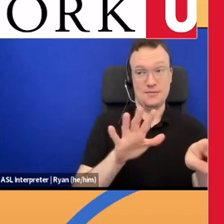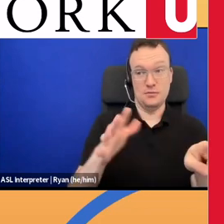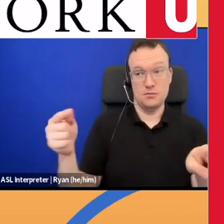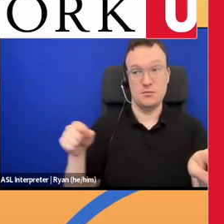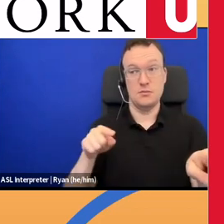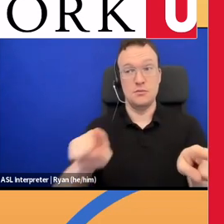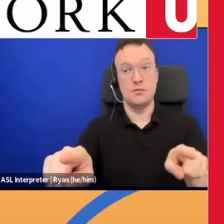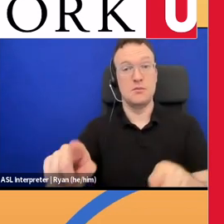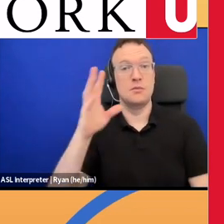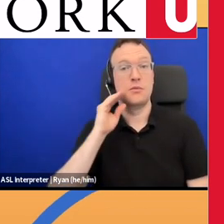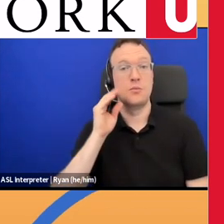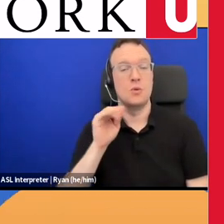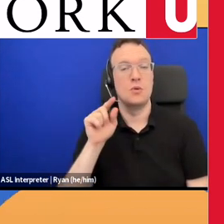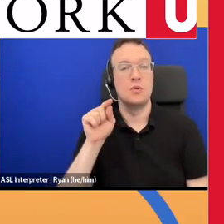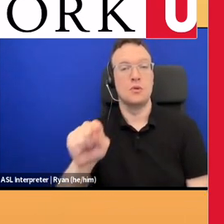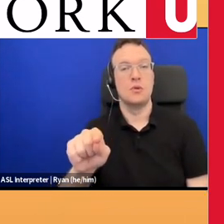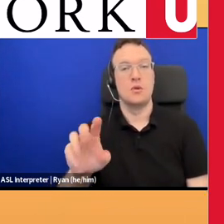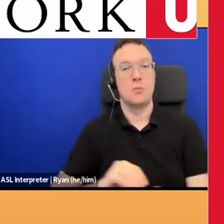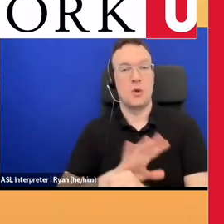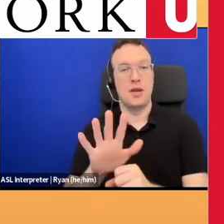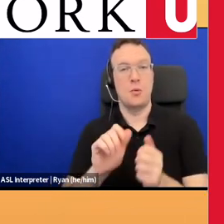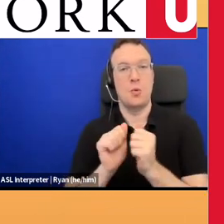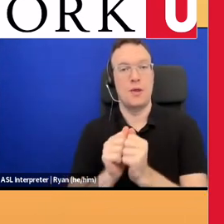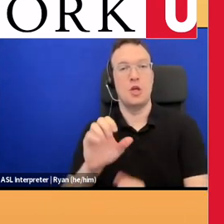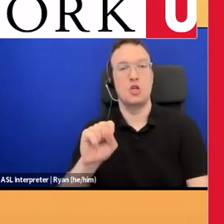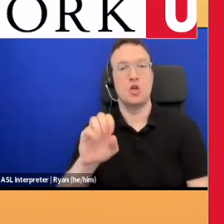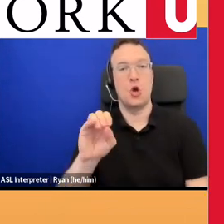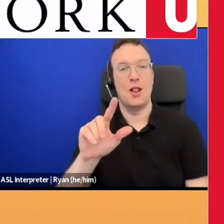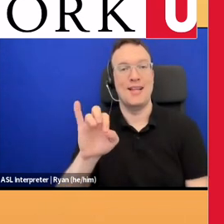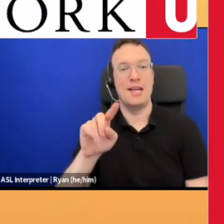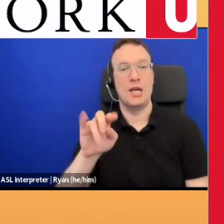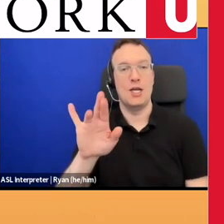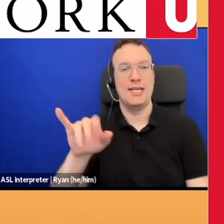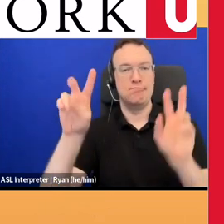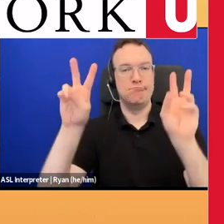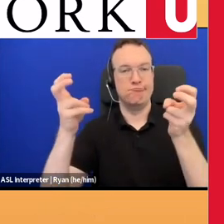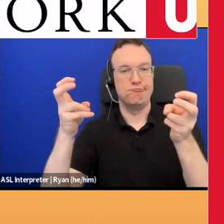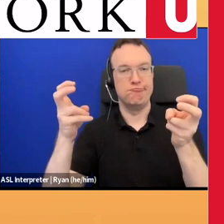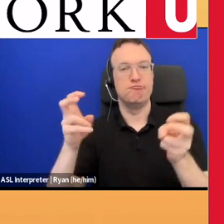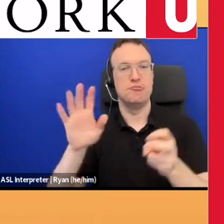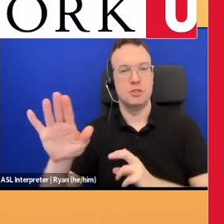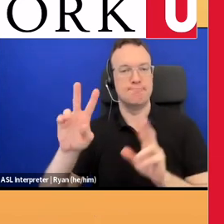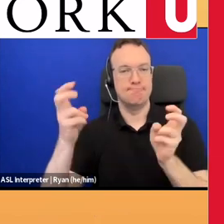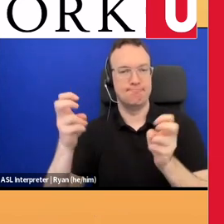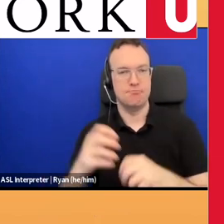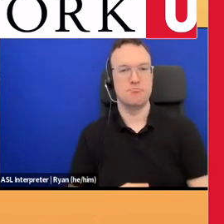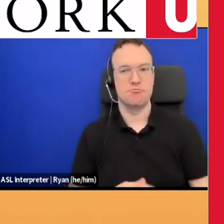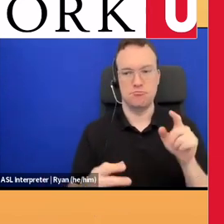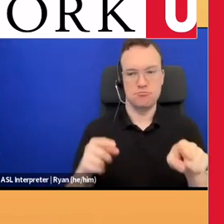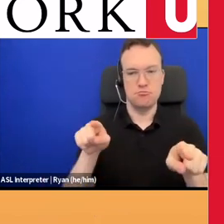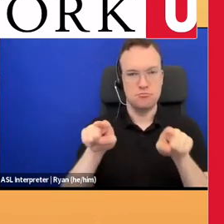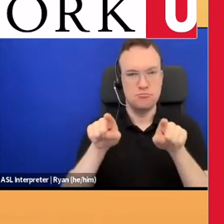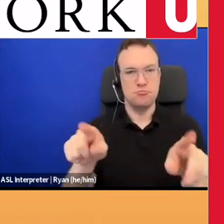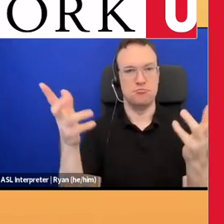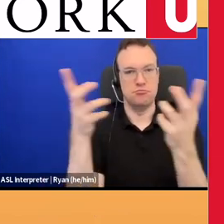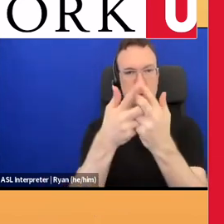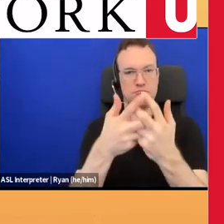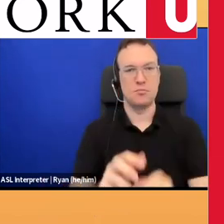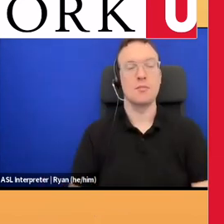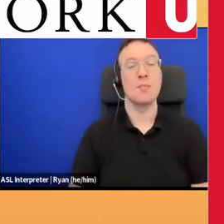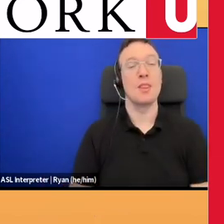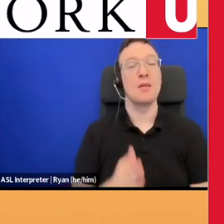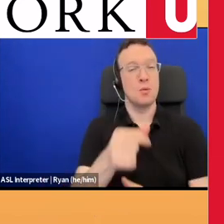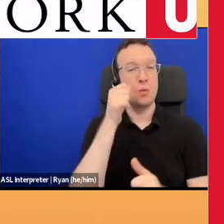image, they're experiencing a pandemic of solidarity, is what he called it. You may recall, in fact, that the World